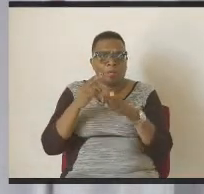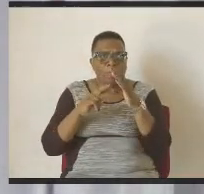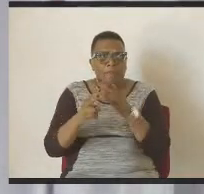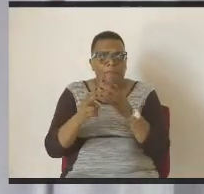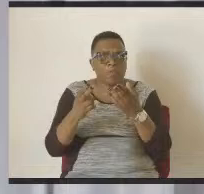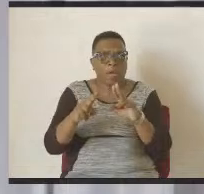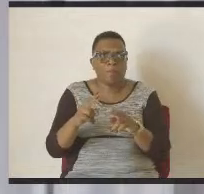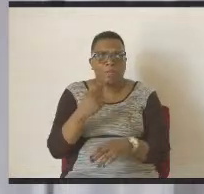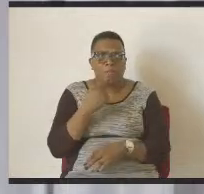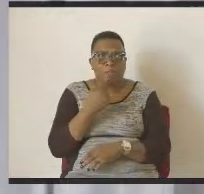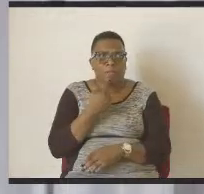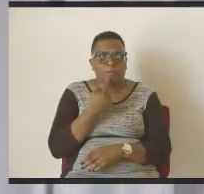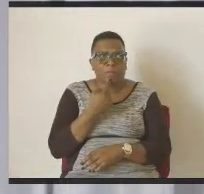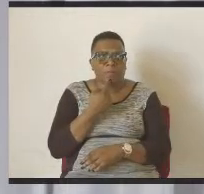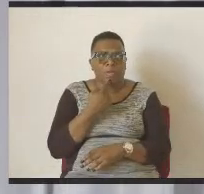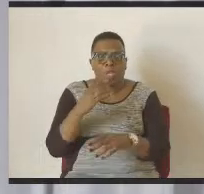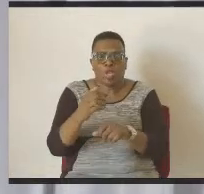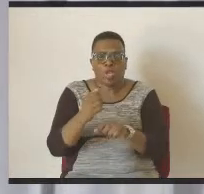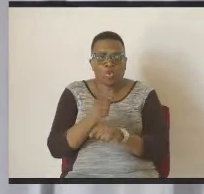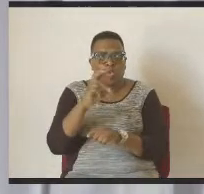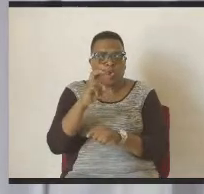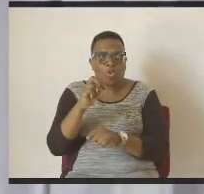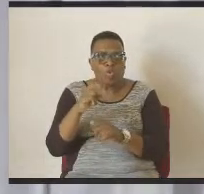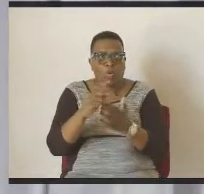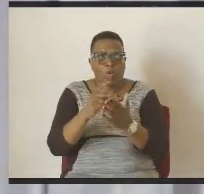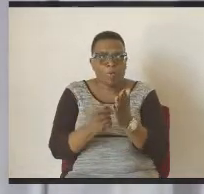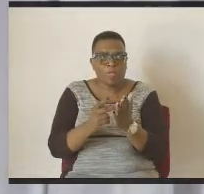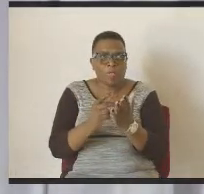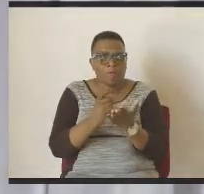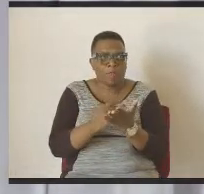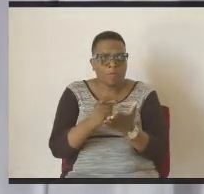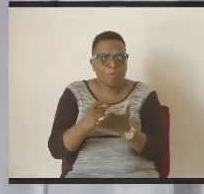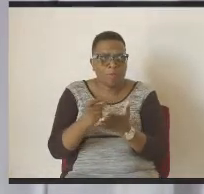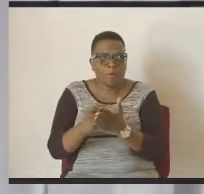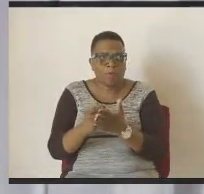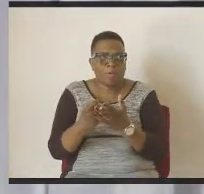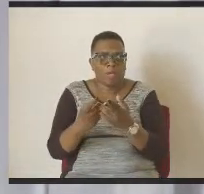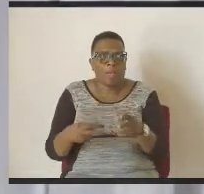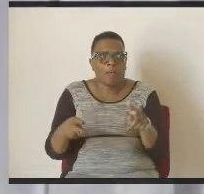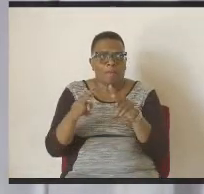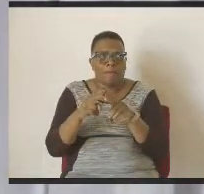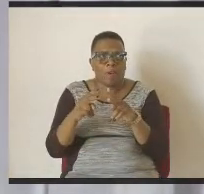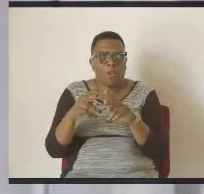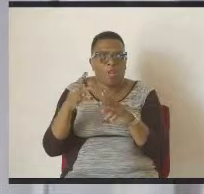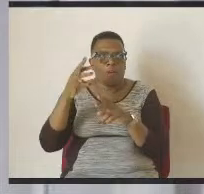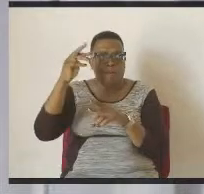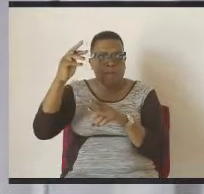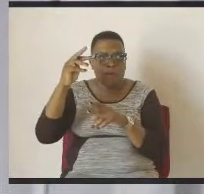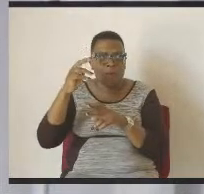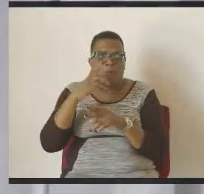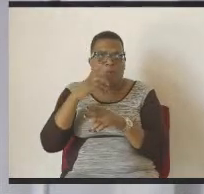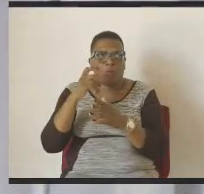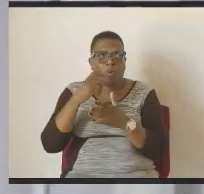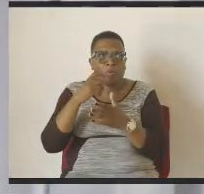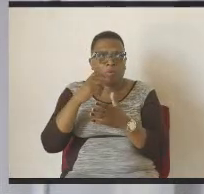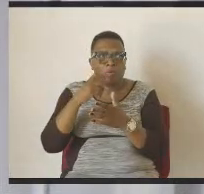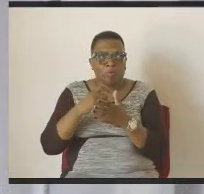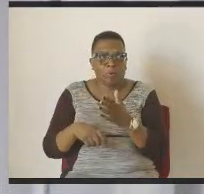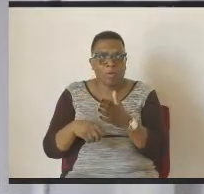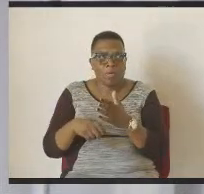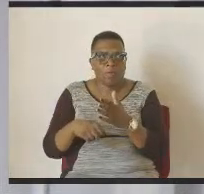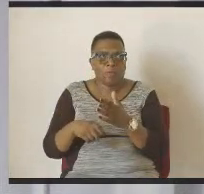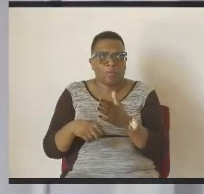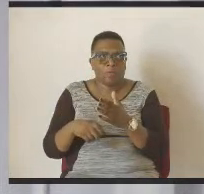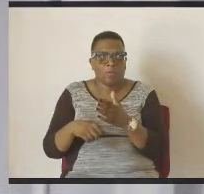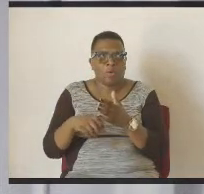saying, and they took the 30 pieces of silver, the value of him who was priced, whom they of the children of